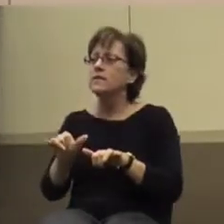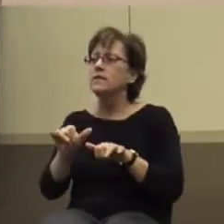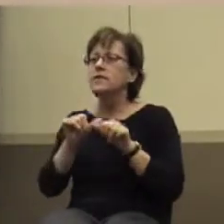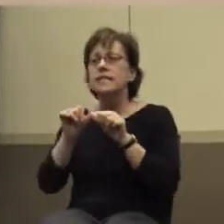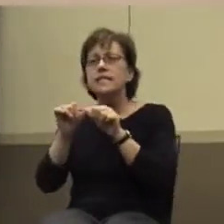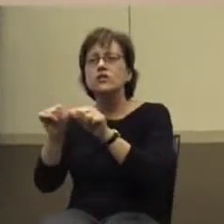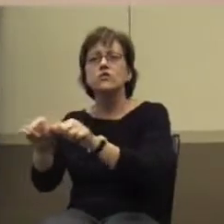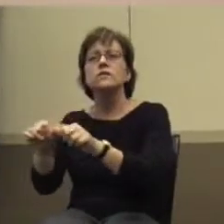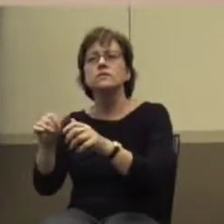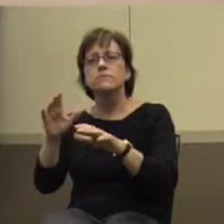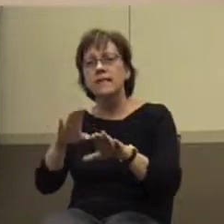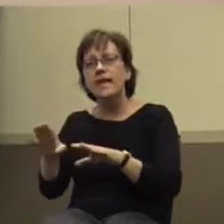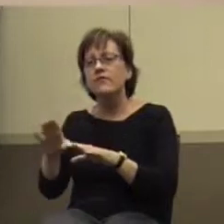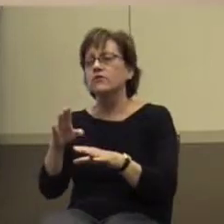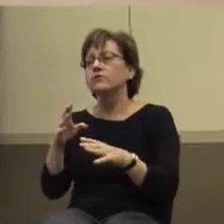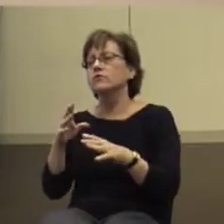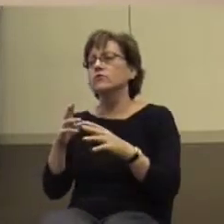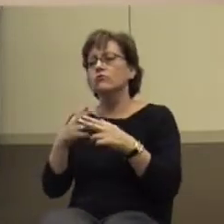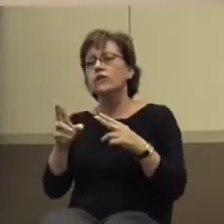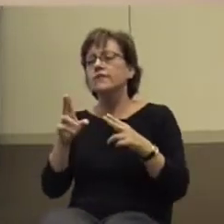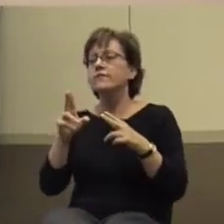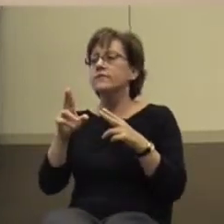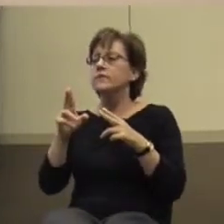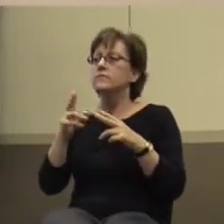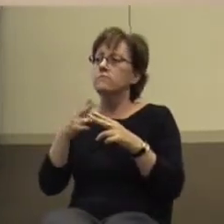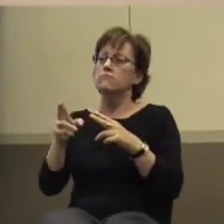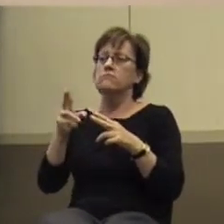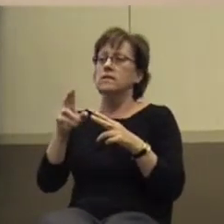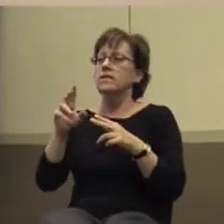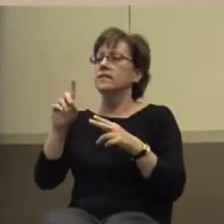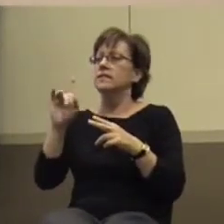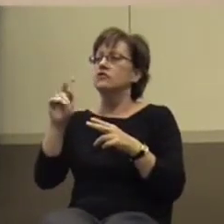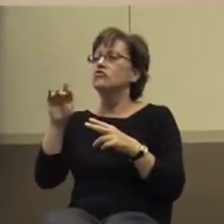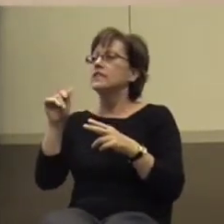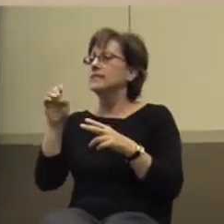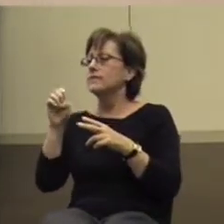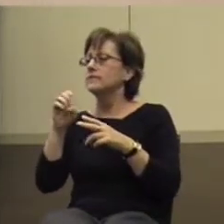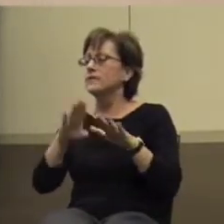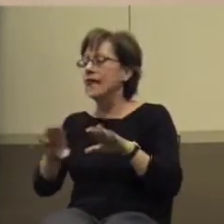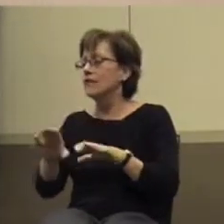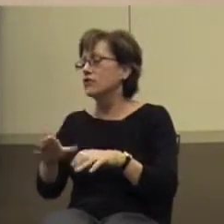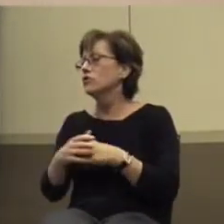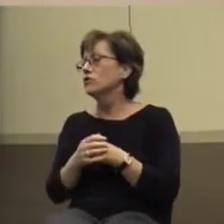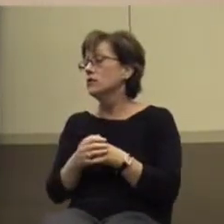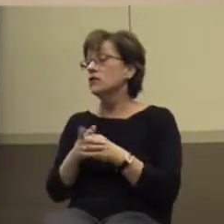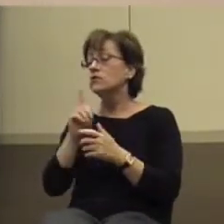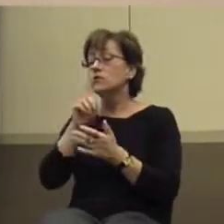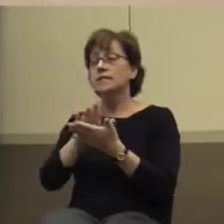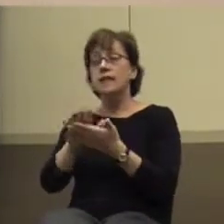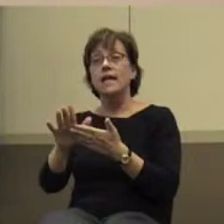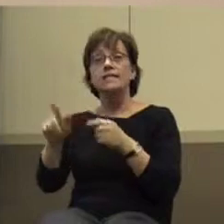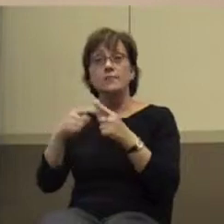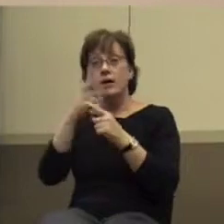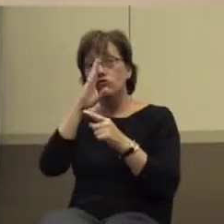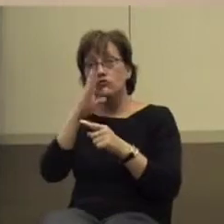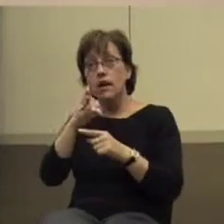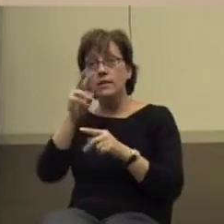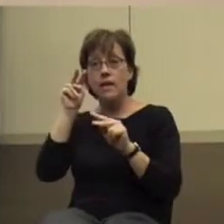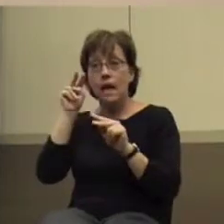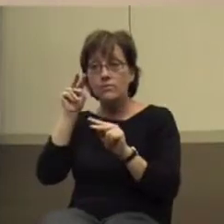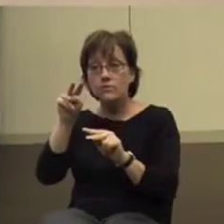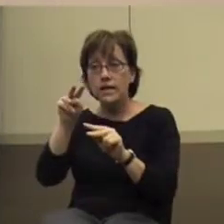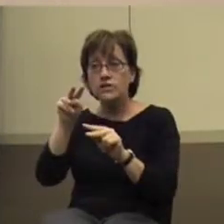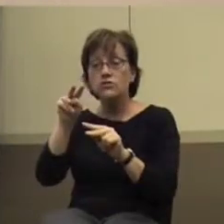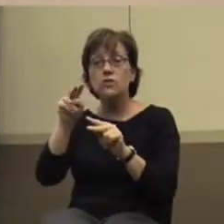Okay, and that's what's nice about those direct observational techniques, that they're pretty flexible to measure whatever behavior you